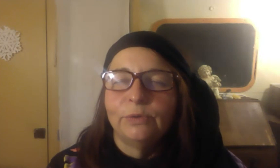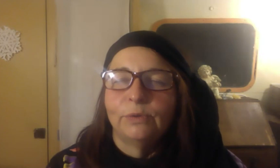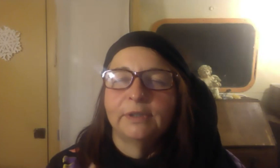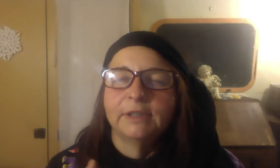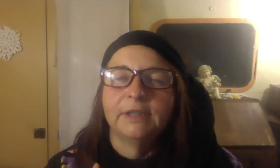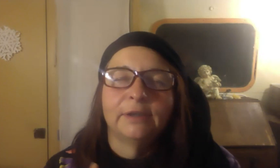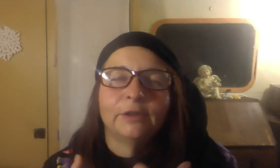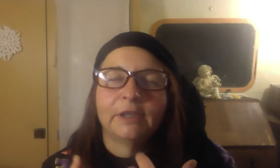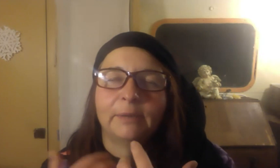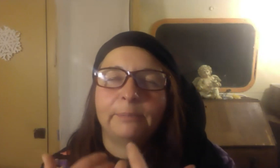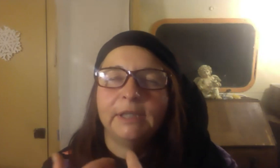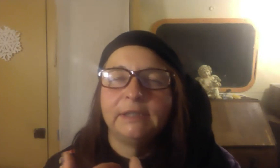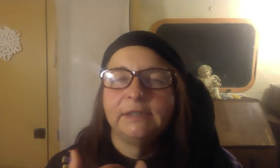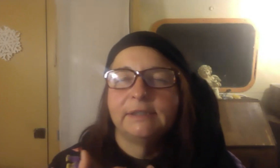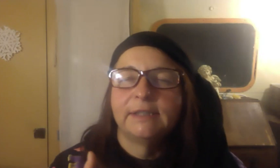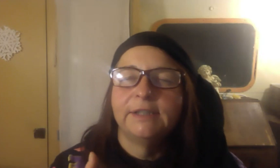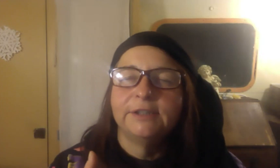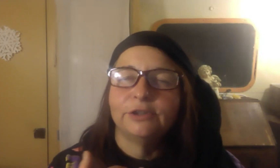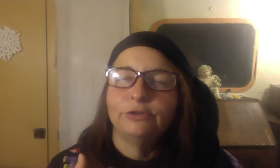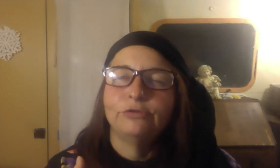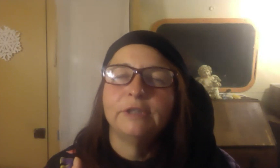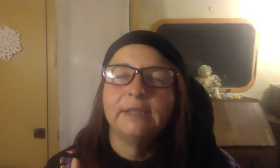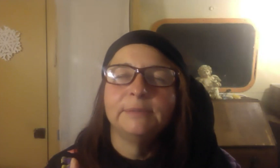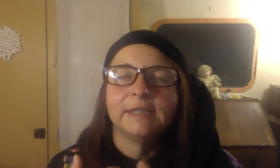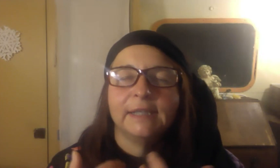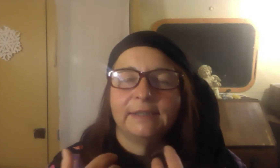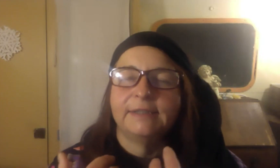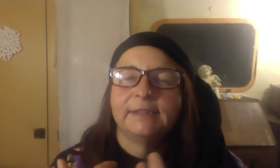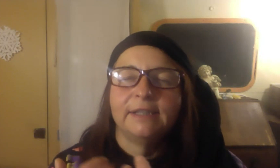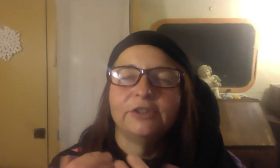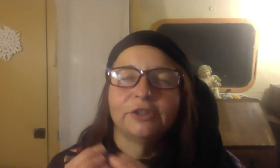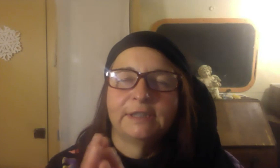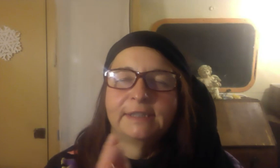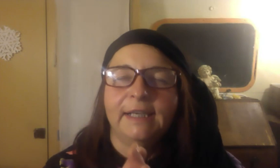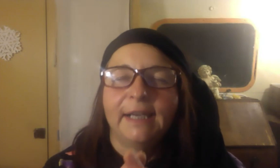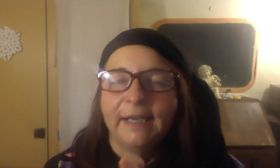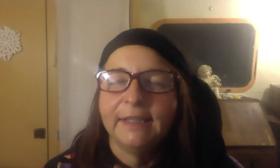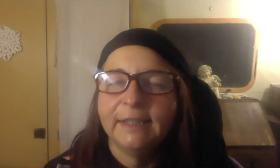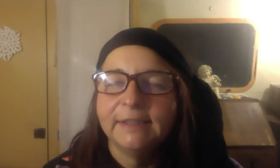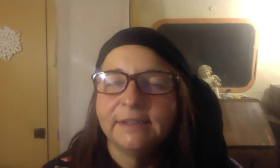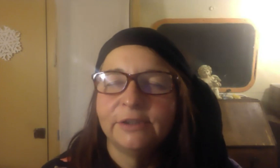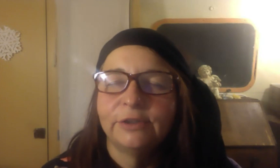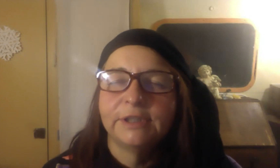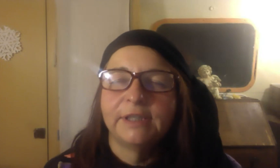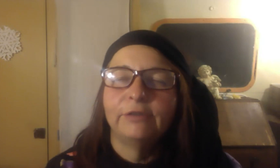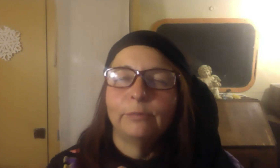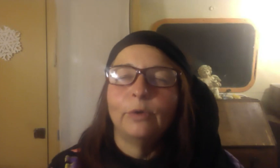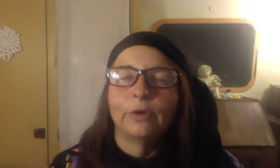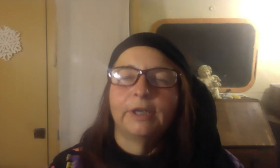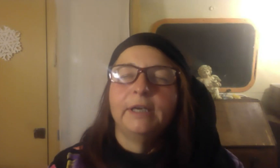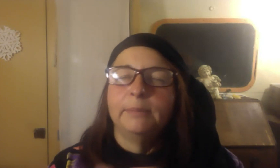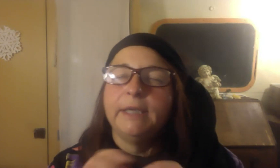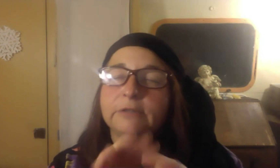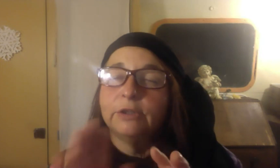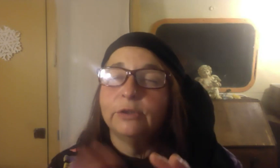you, the abilities, the skills, the dreams, the sensations, and listen to yourself